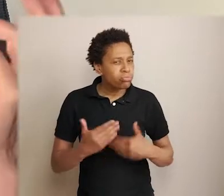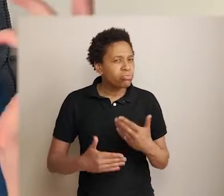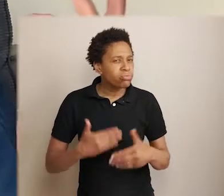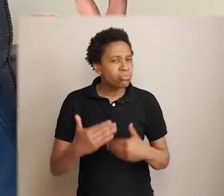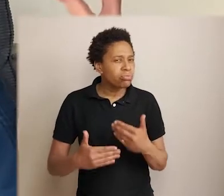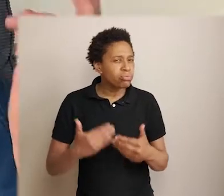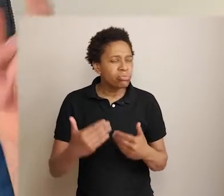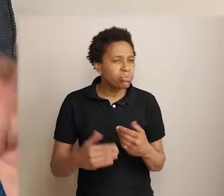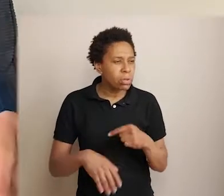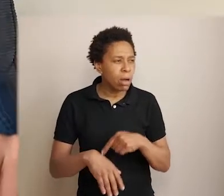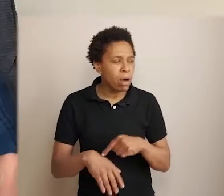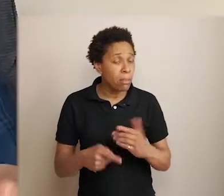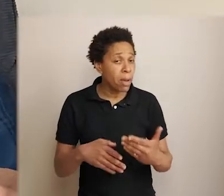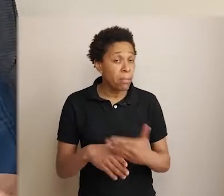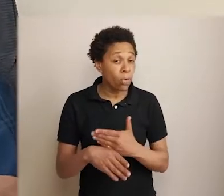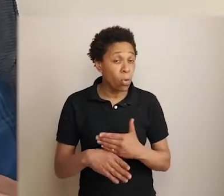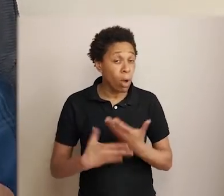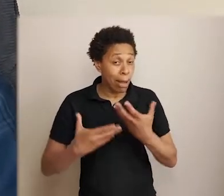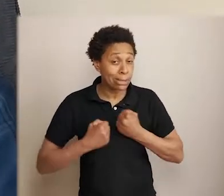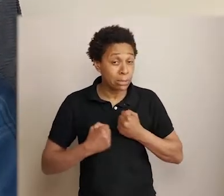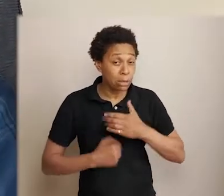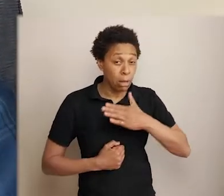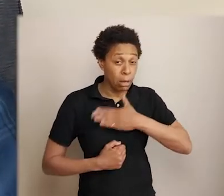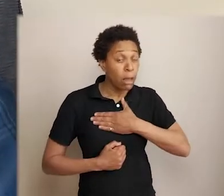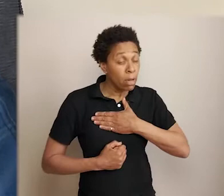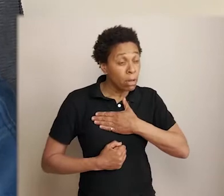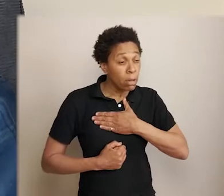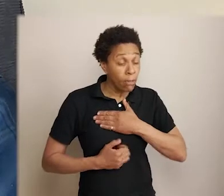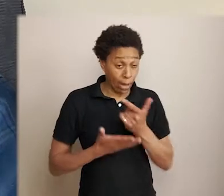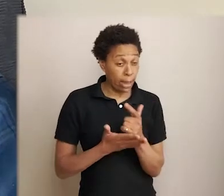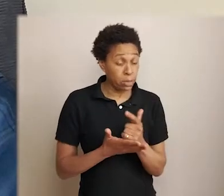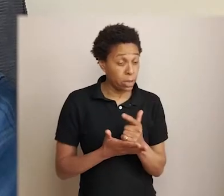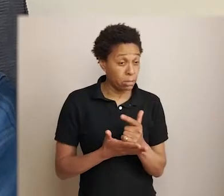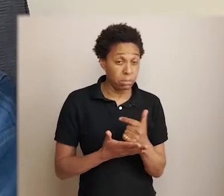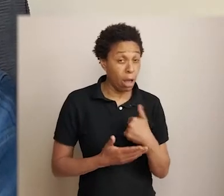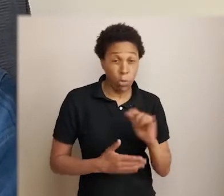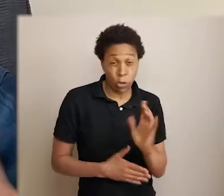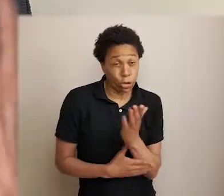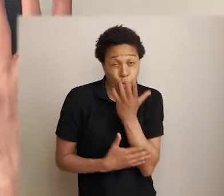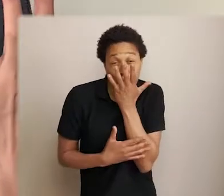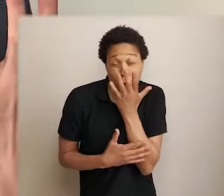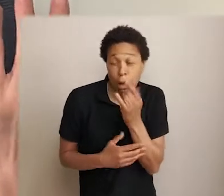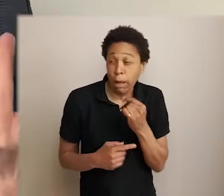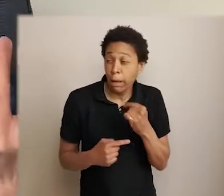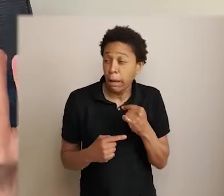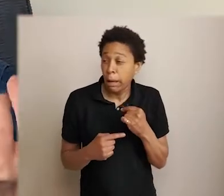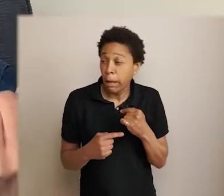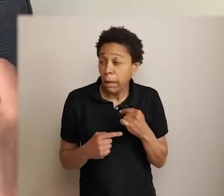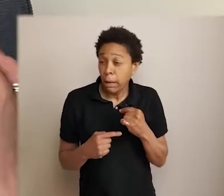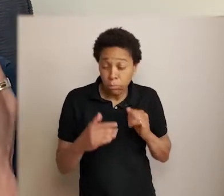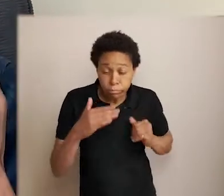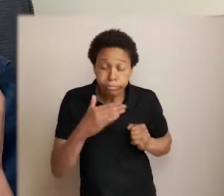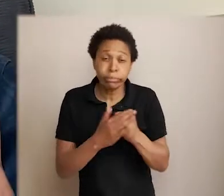was a happy tomboy as a child, shy and withdrawn as a teenager. I didn't feel like I fitted